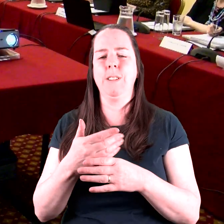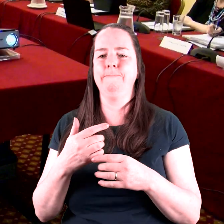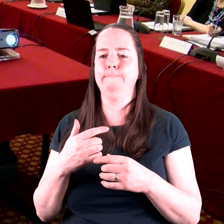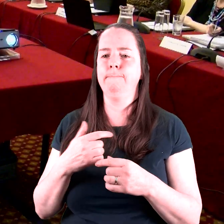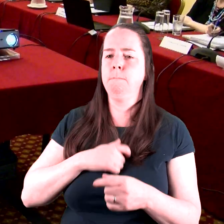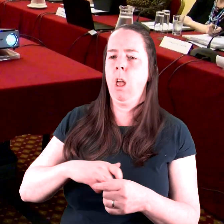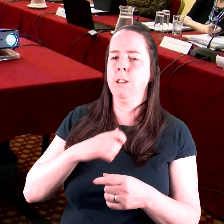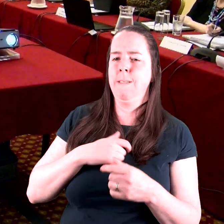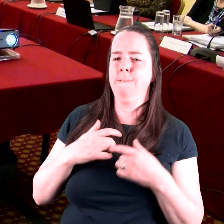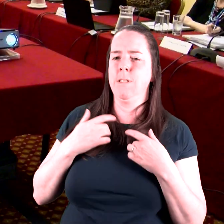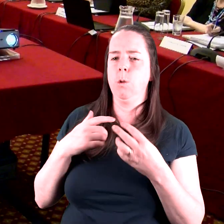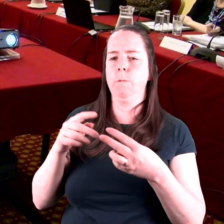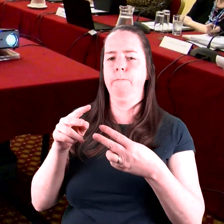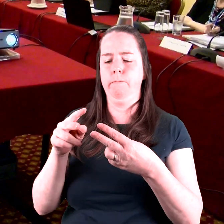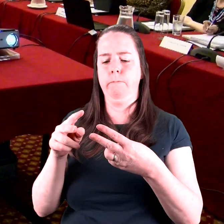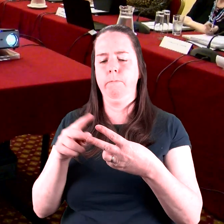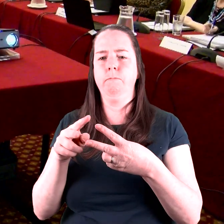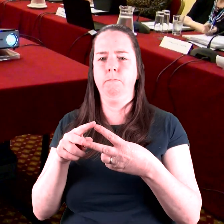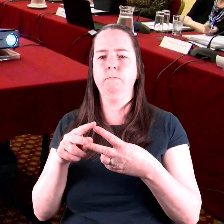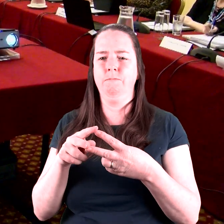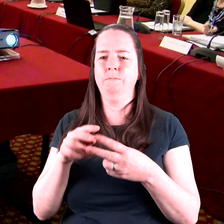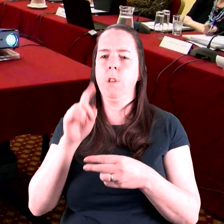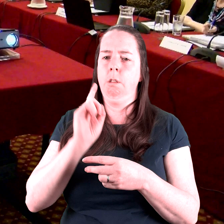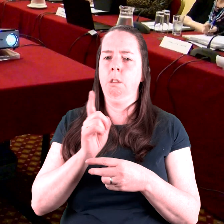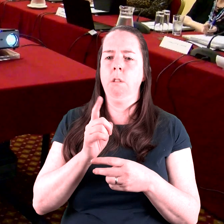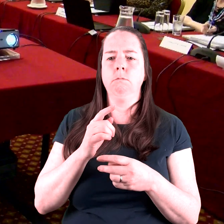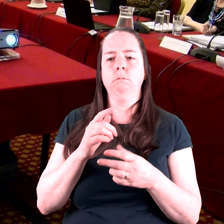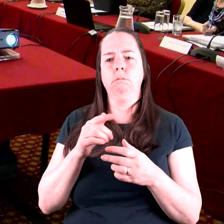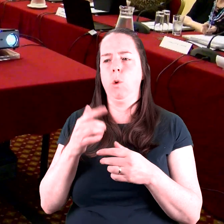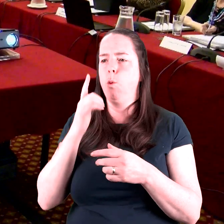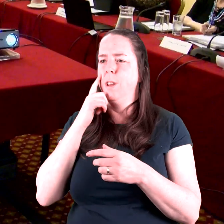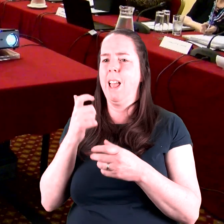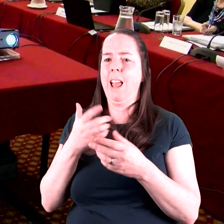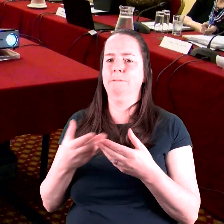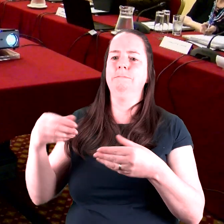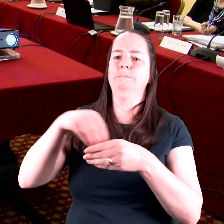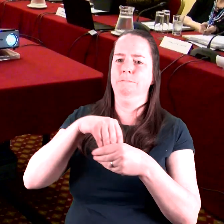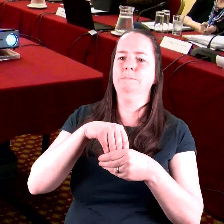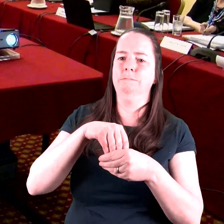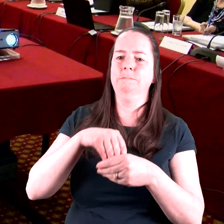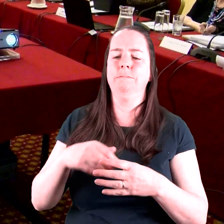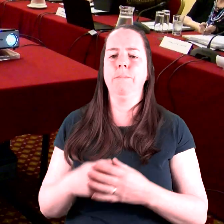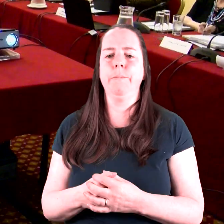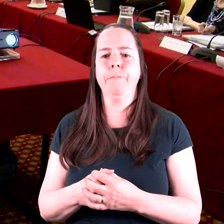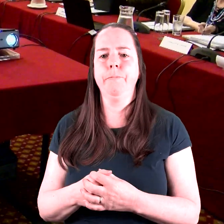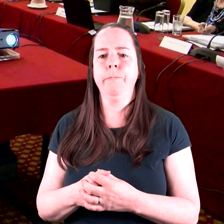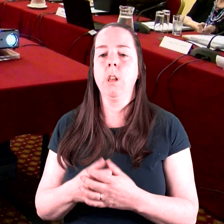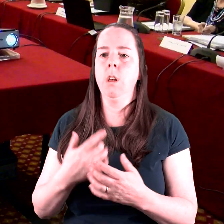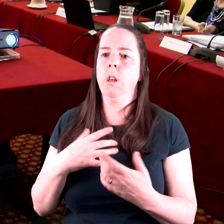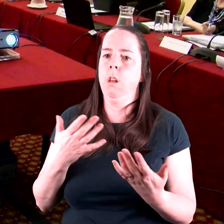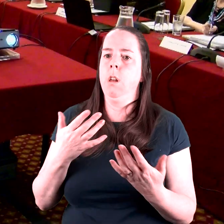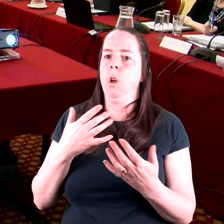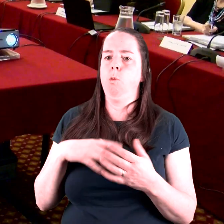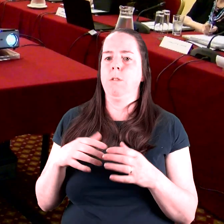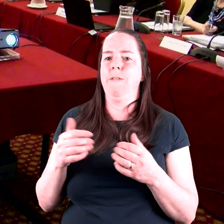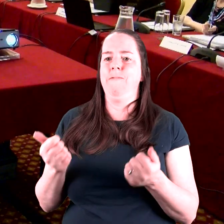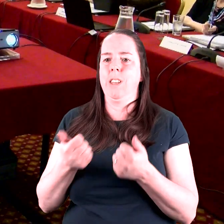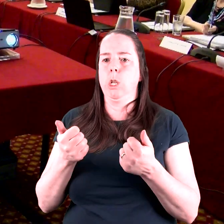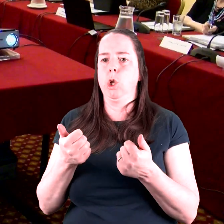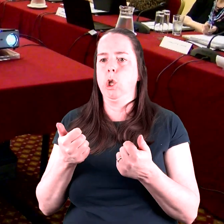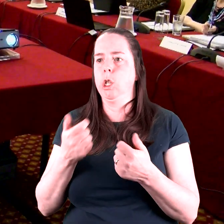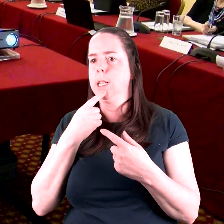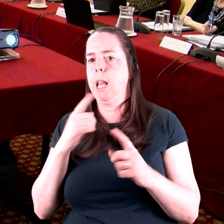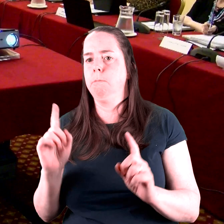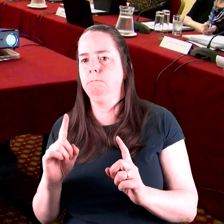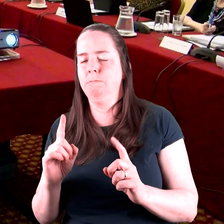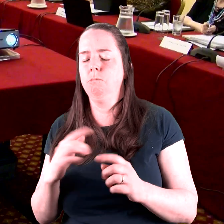just personally, they are the two where I think probably the partnership can add the most value. But as I say, I want to